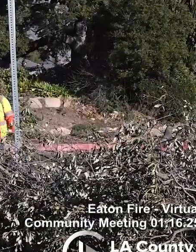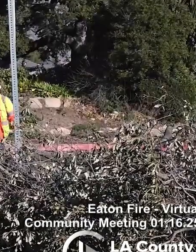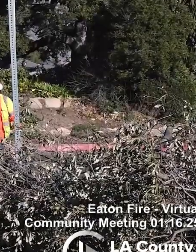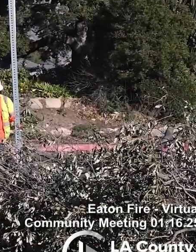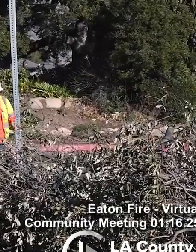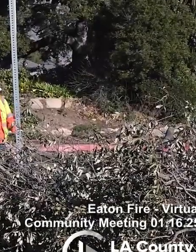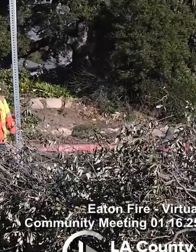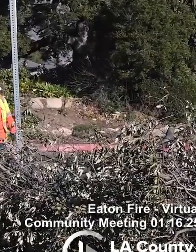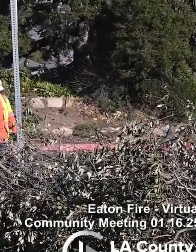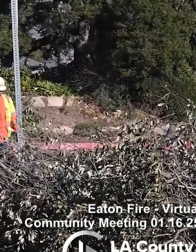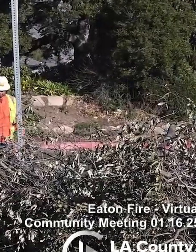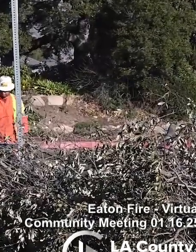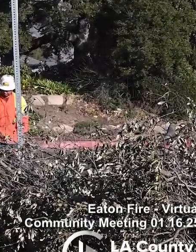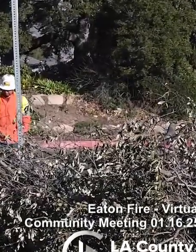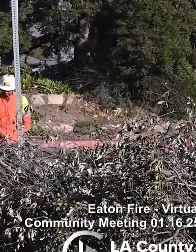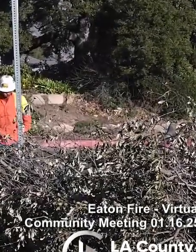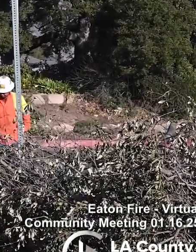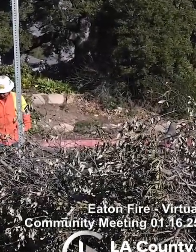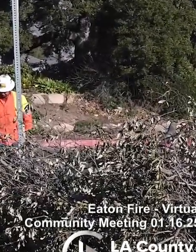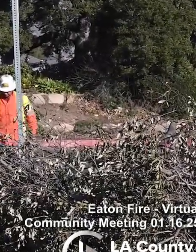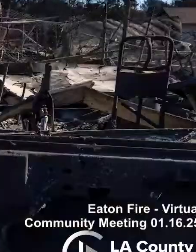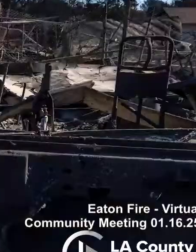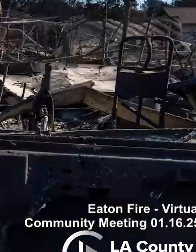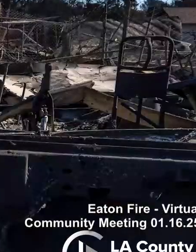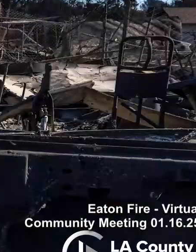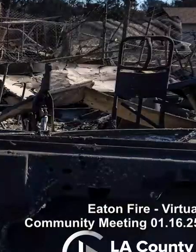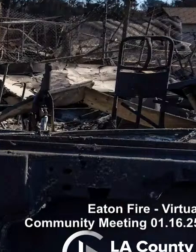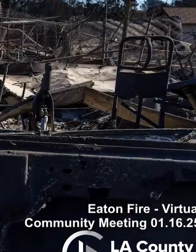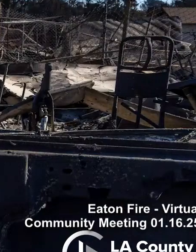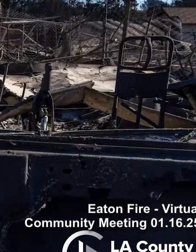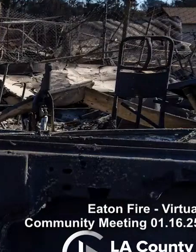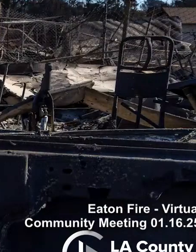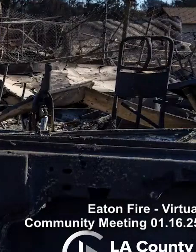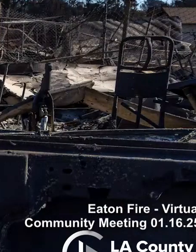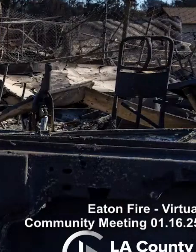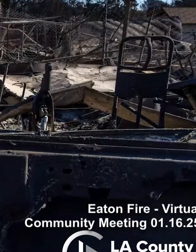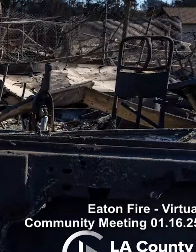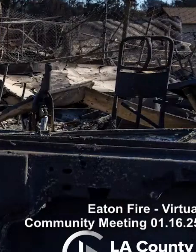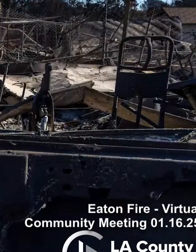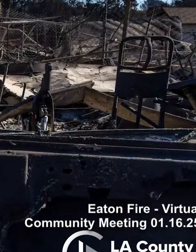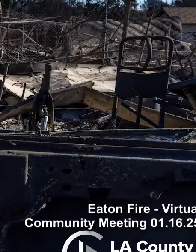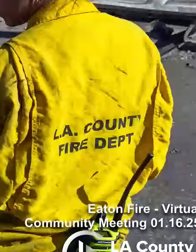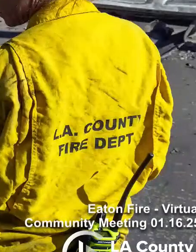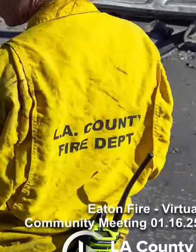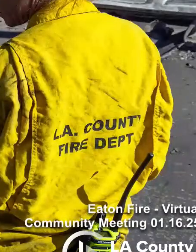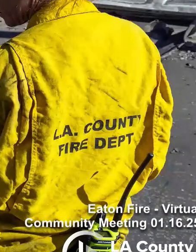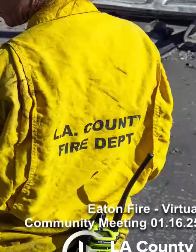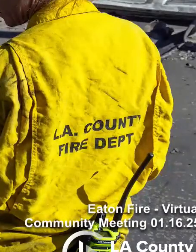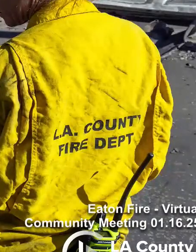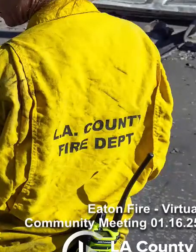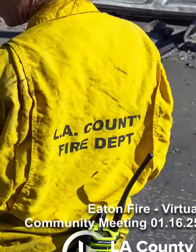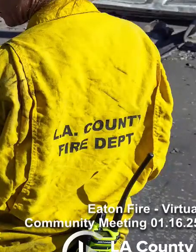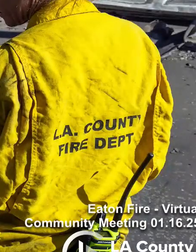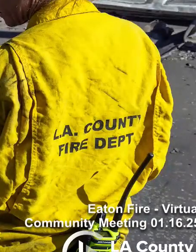The first step is hazardous materials assessment. This process includes fire inspectors going property by